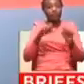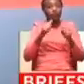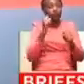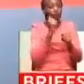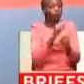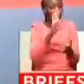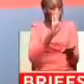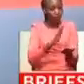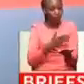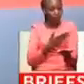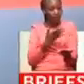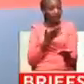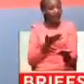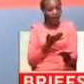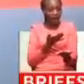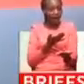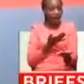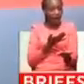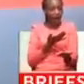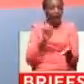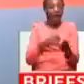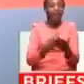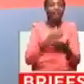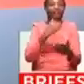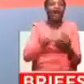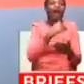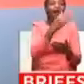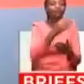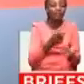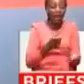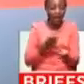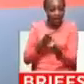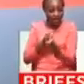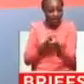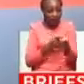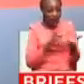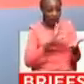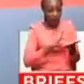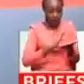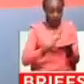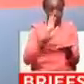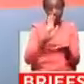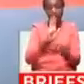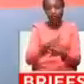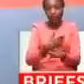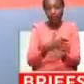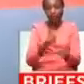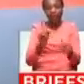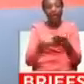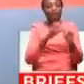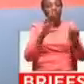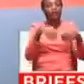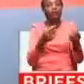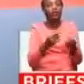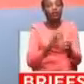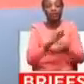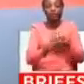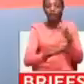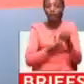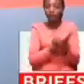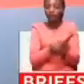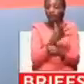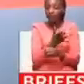music, okay? Now, after they've recorded the music, they are going to take this record, which is called the master